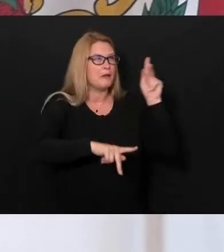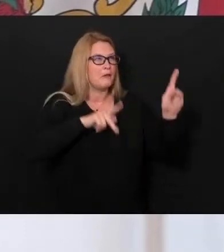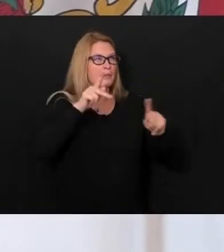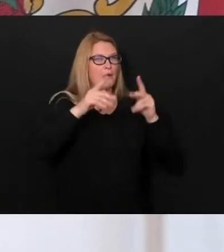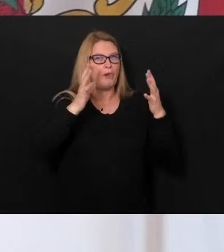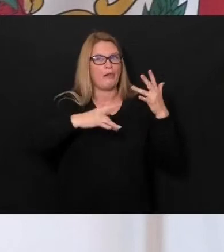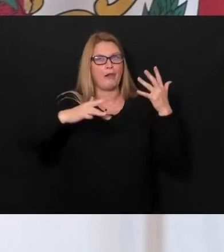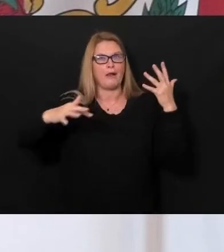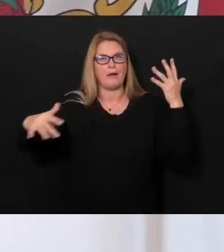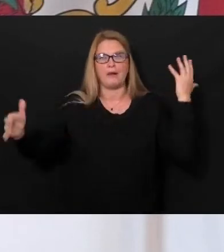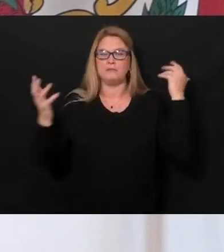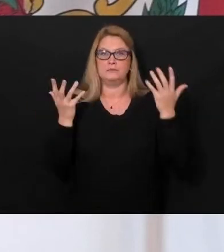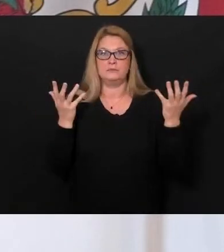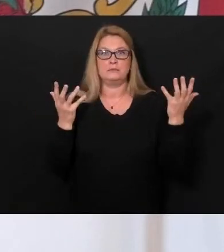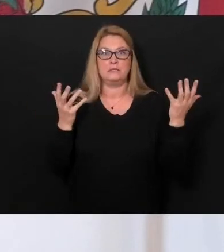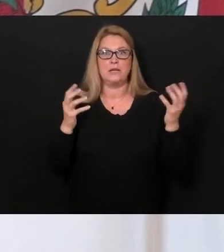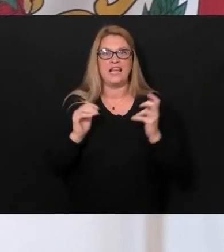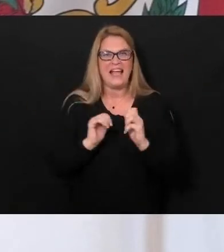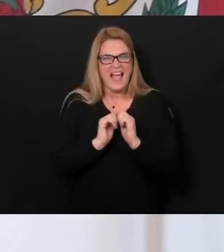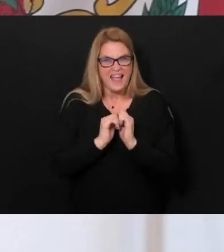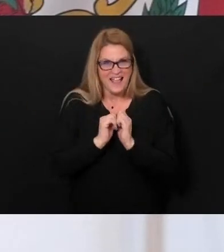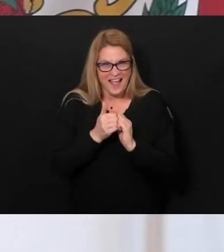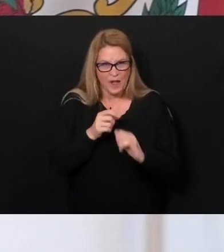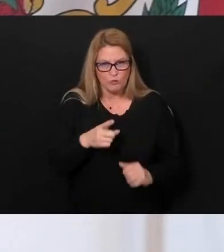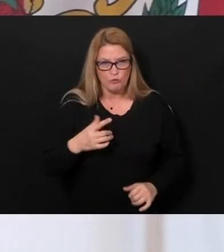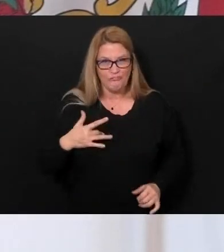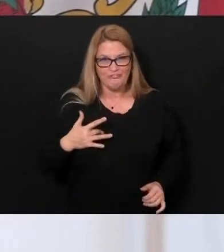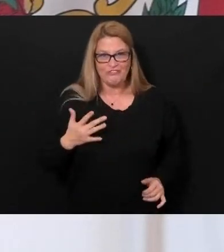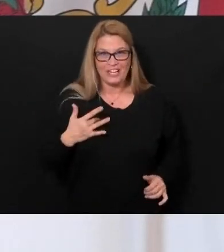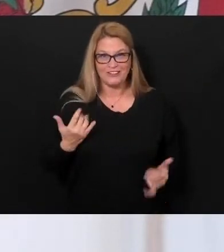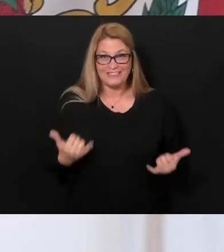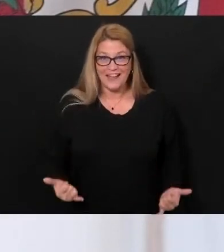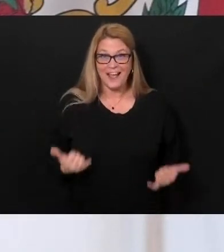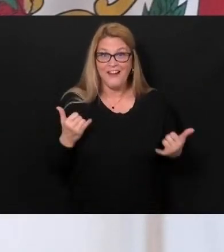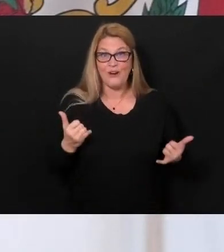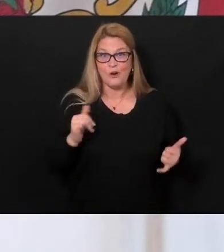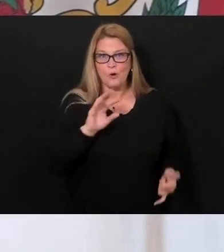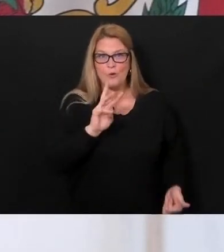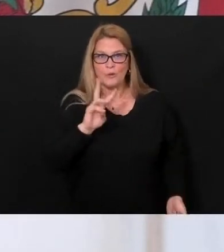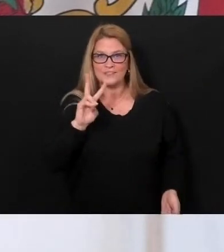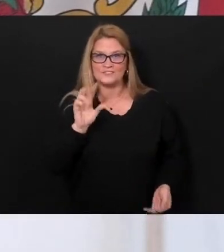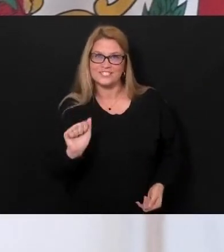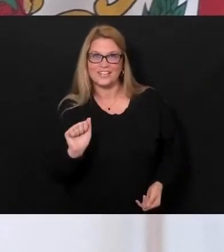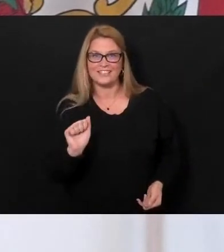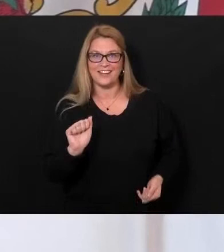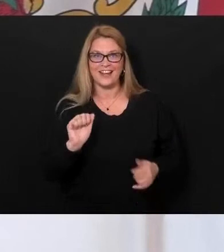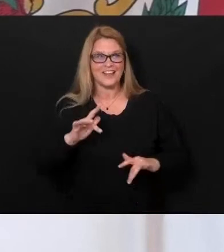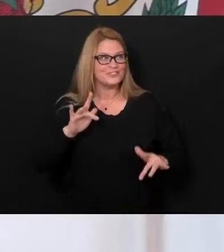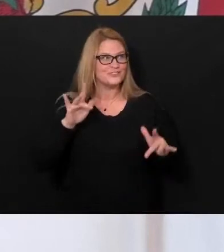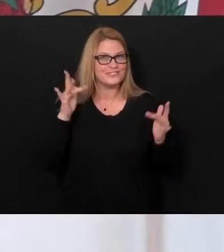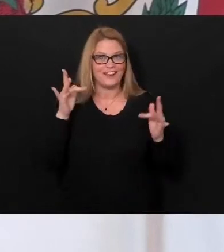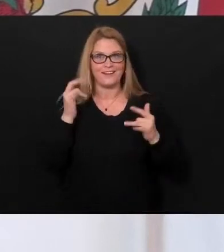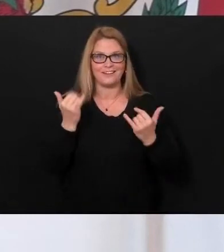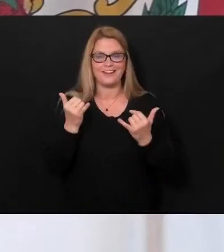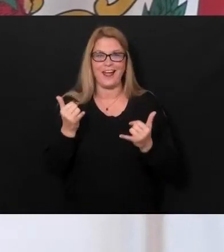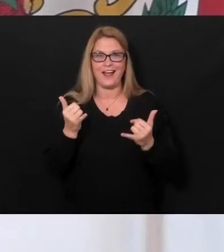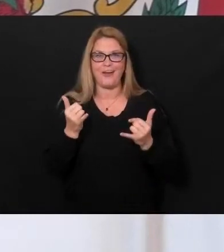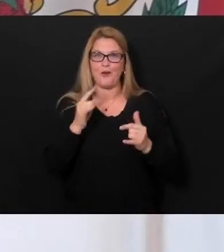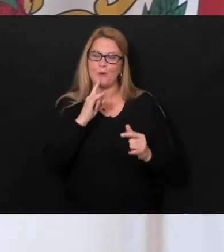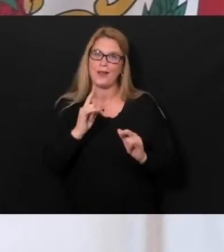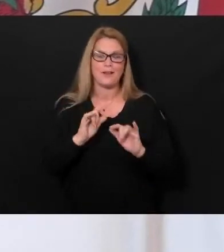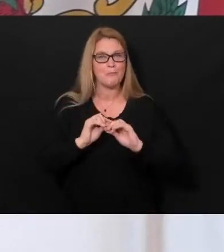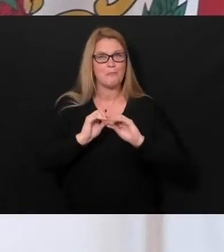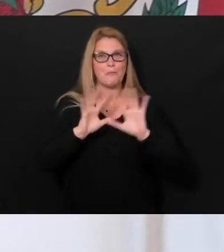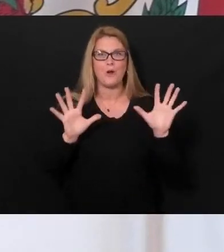on and on. How do you feel about the fact that West Virginia is absolutely shining so brightly? And I said,